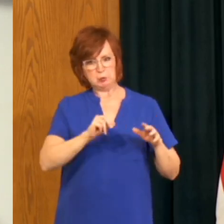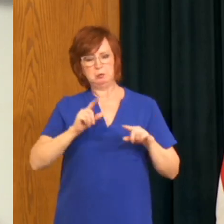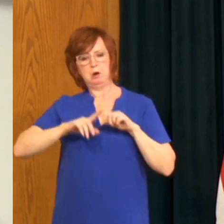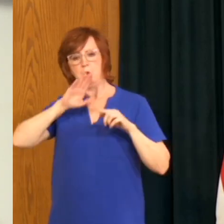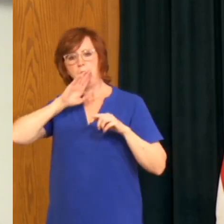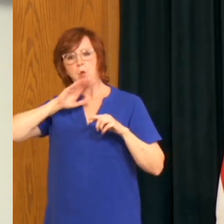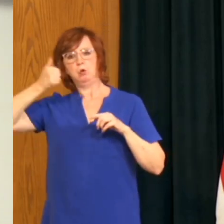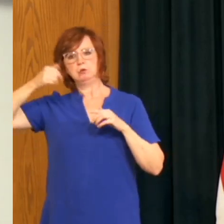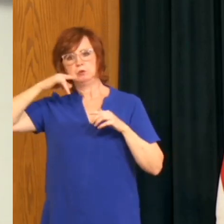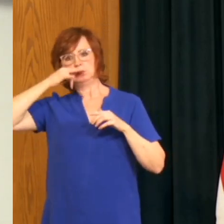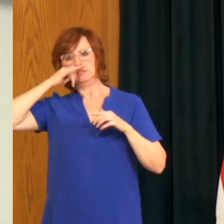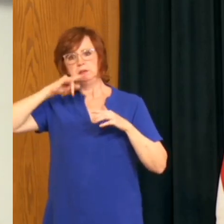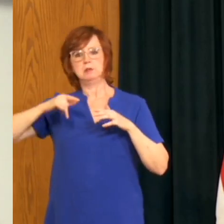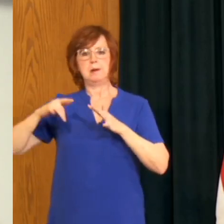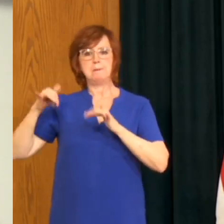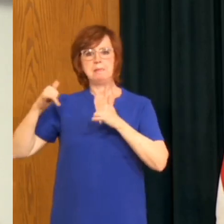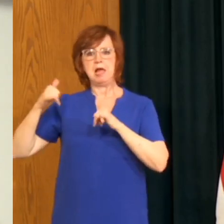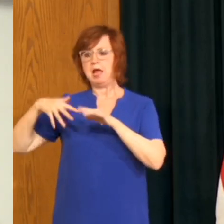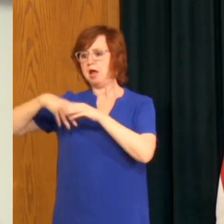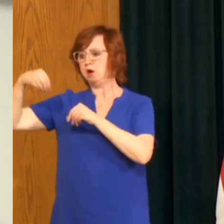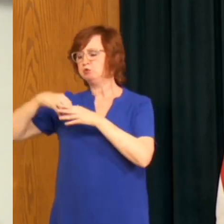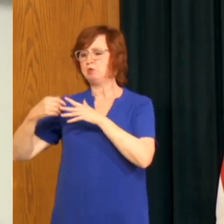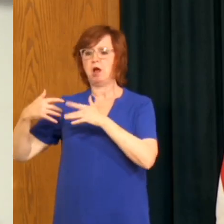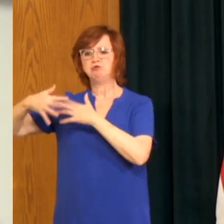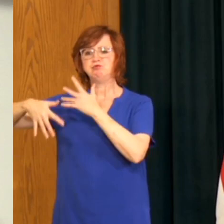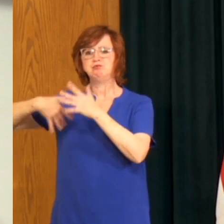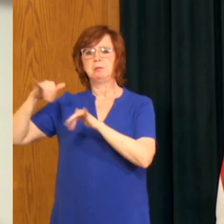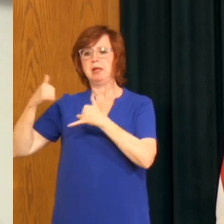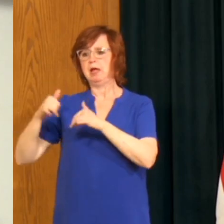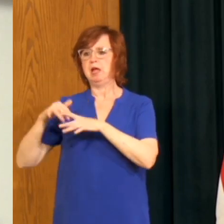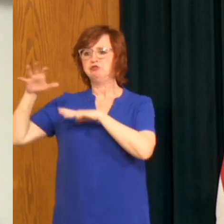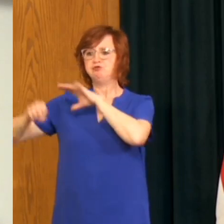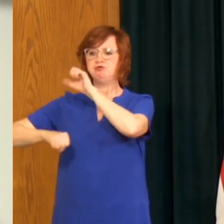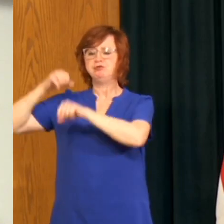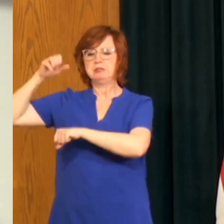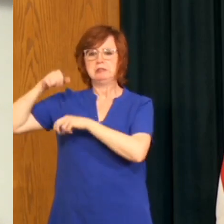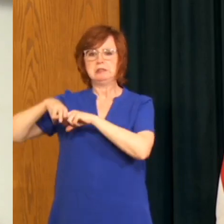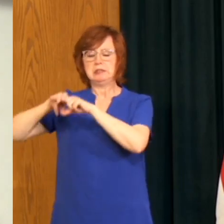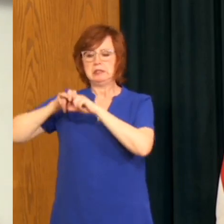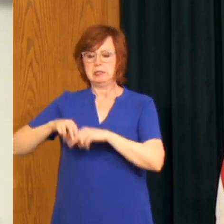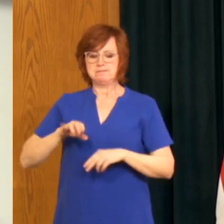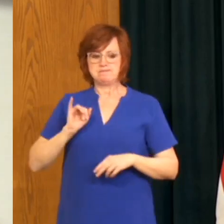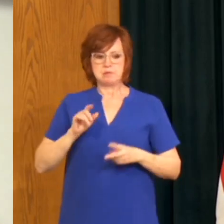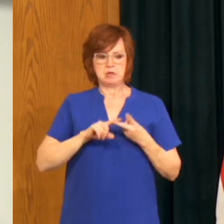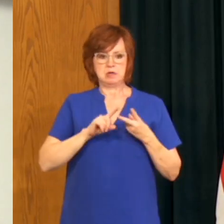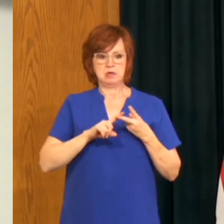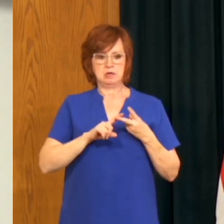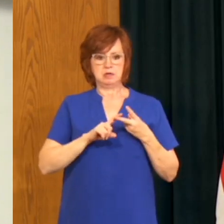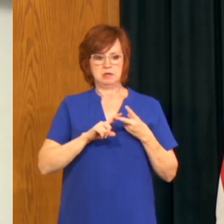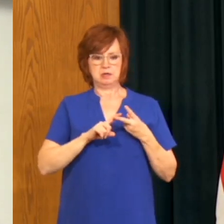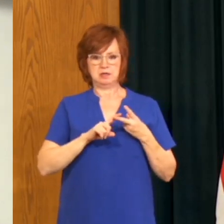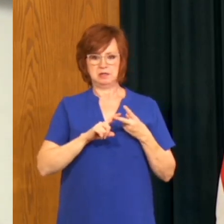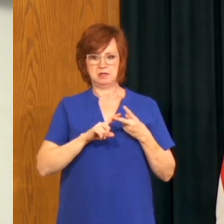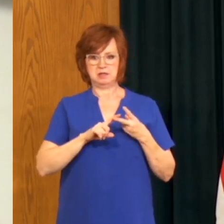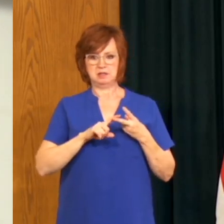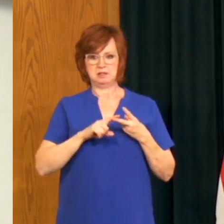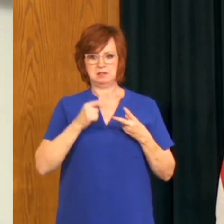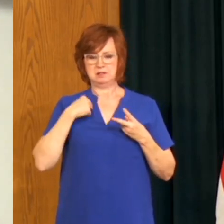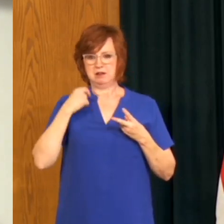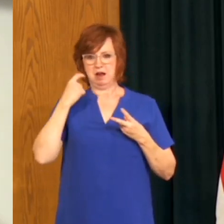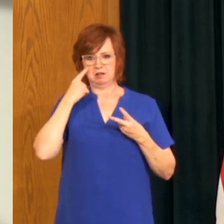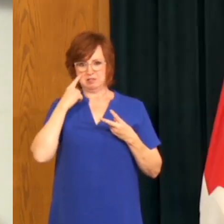playgrounds. This weekend, actually, I saw a bit of a toddler playground rebellion, where I saw some parents